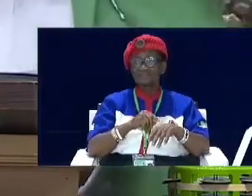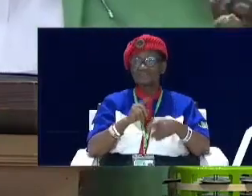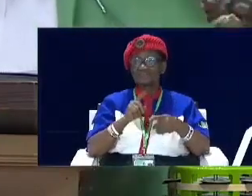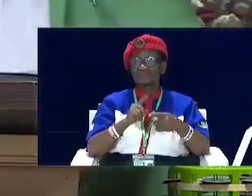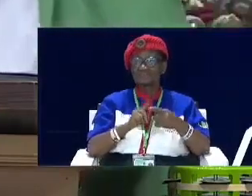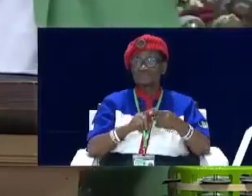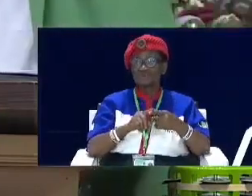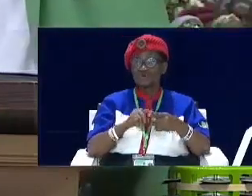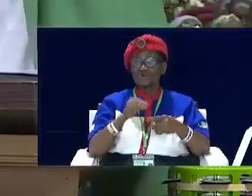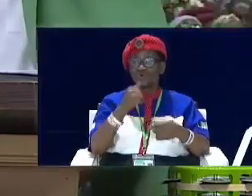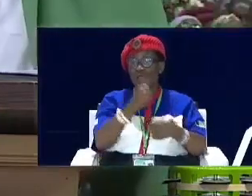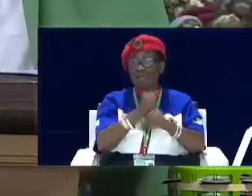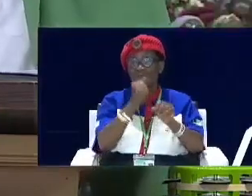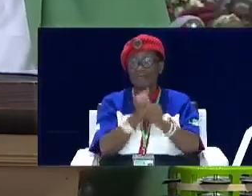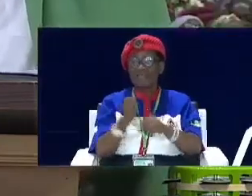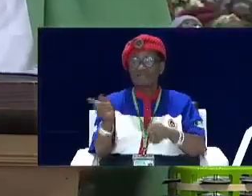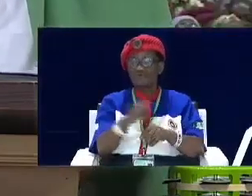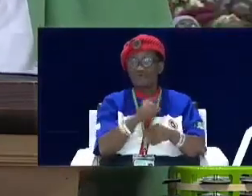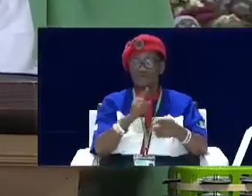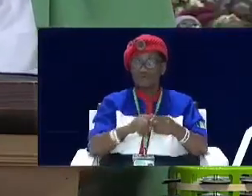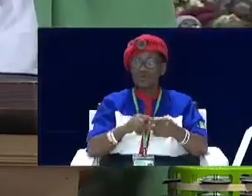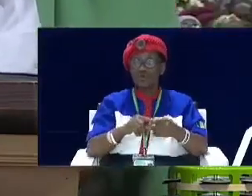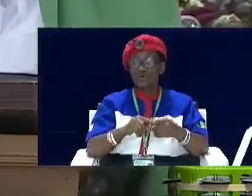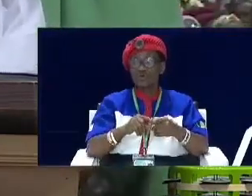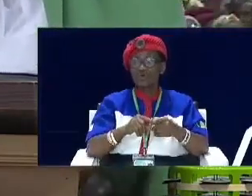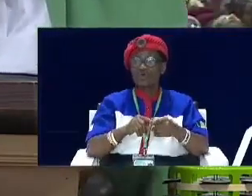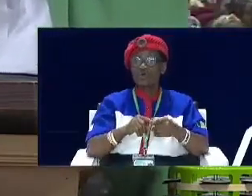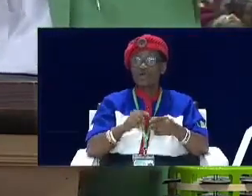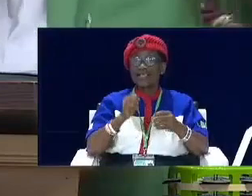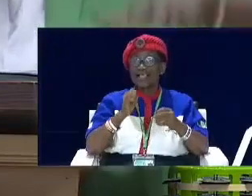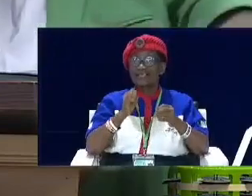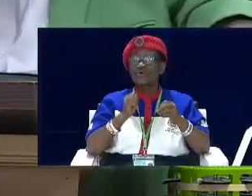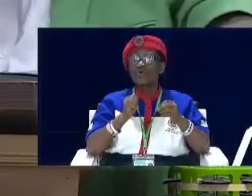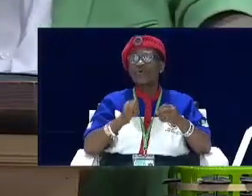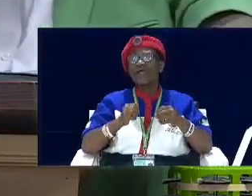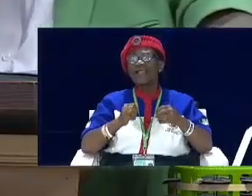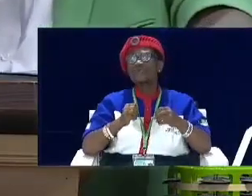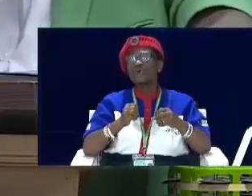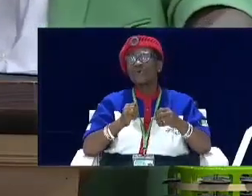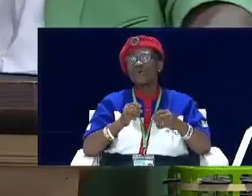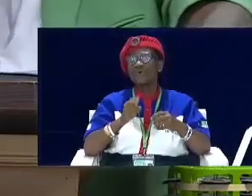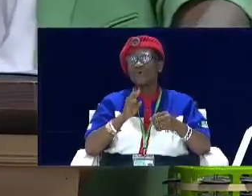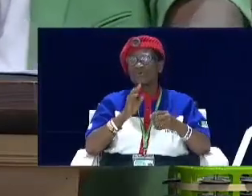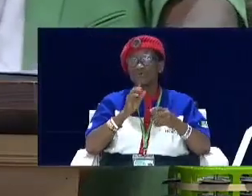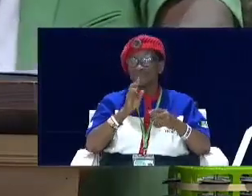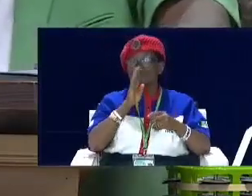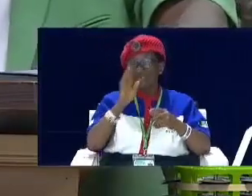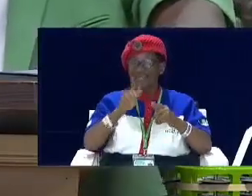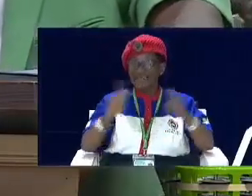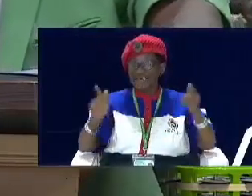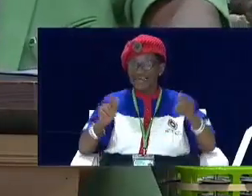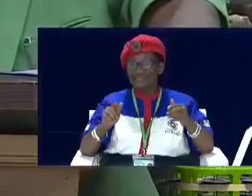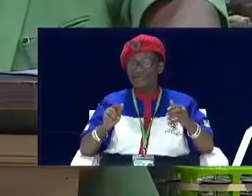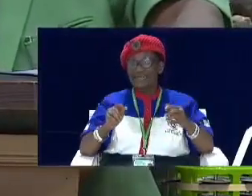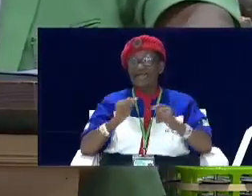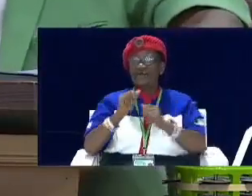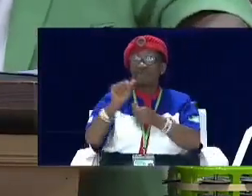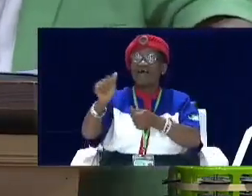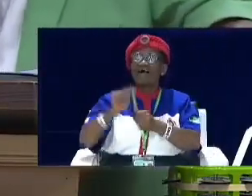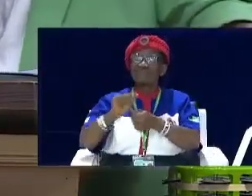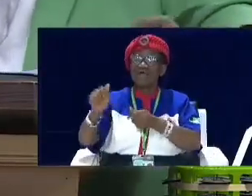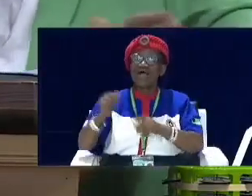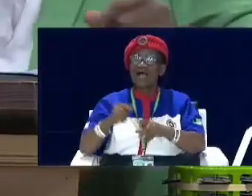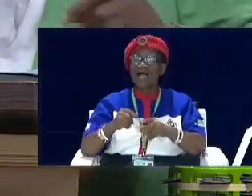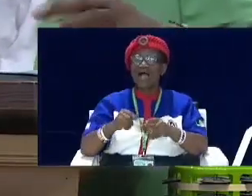cause you to excel far, far beyond the reach of your colleagues.